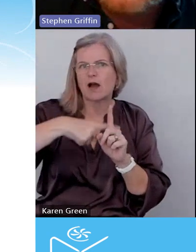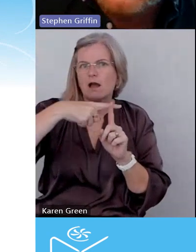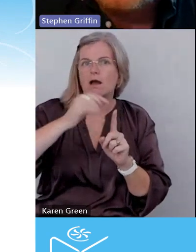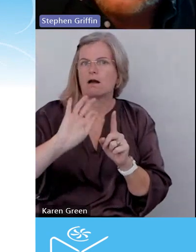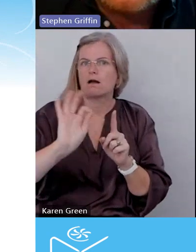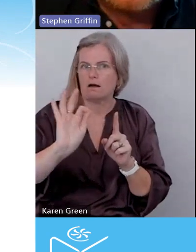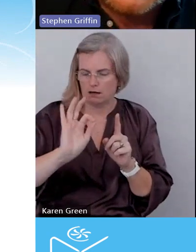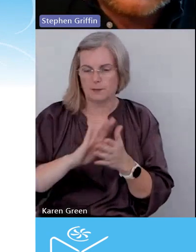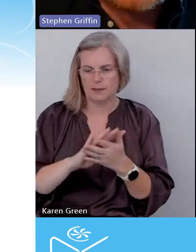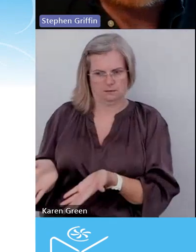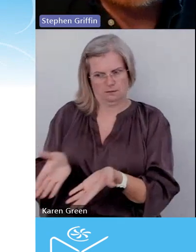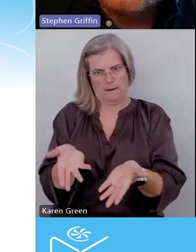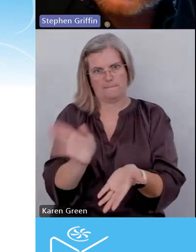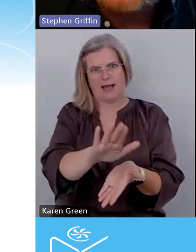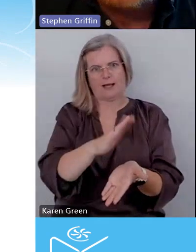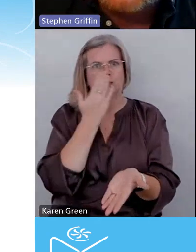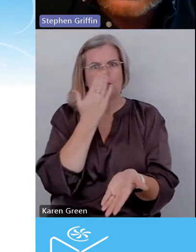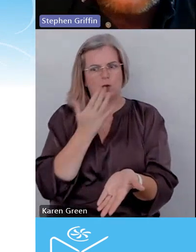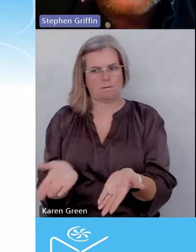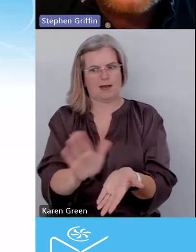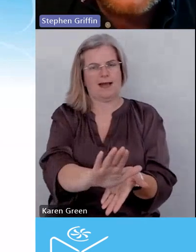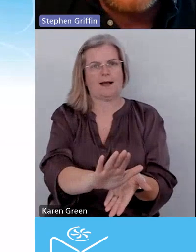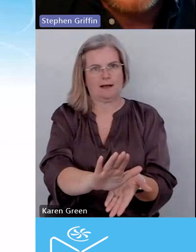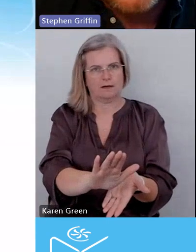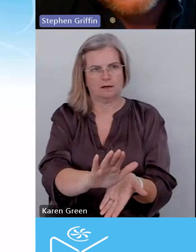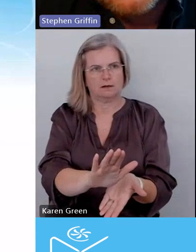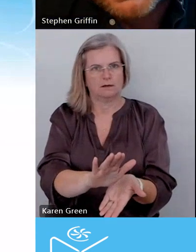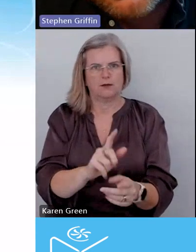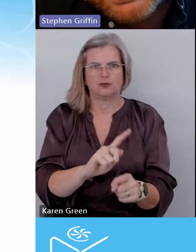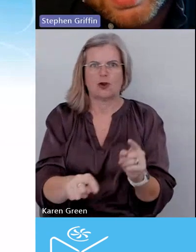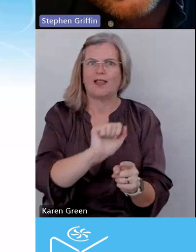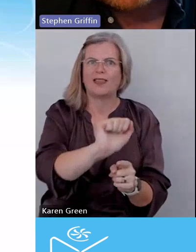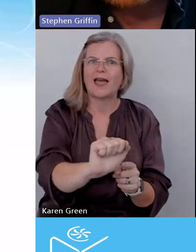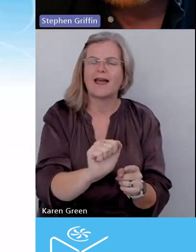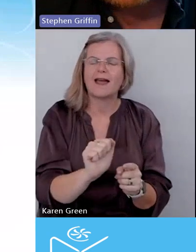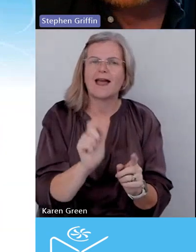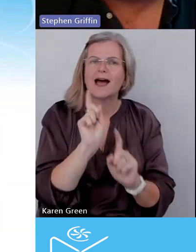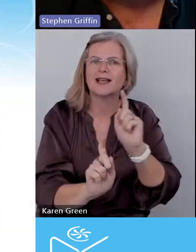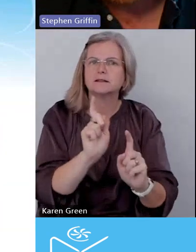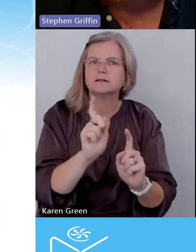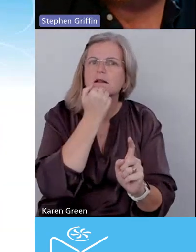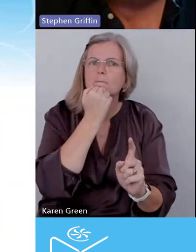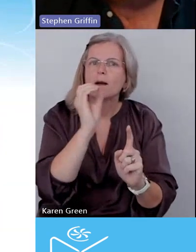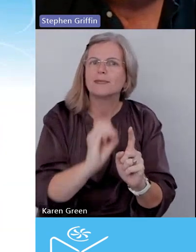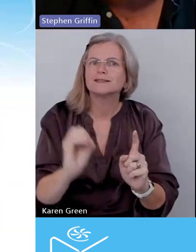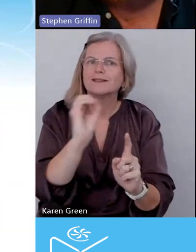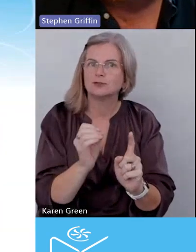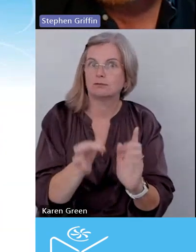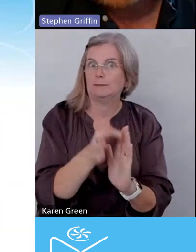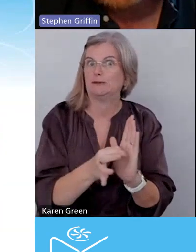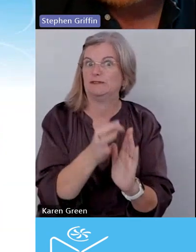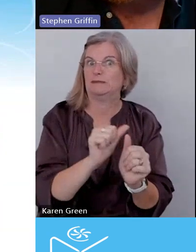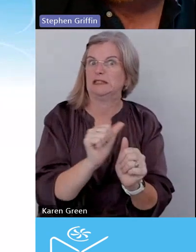effort to try and redress this absence problem that we've talked about, but with no consideration whatsoever